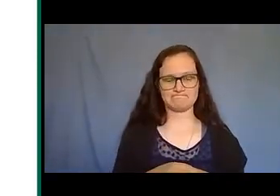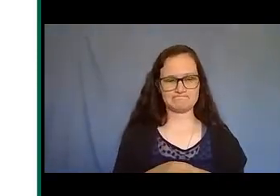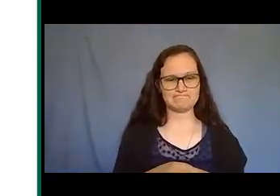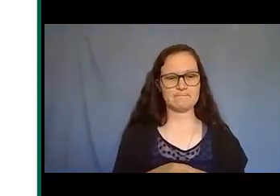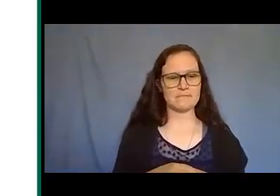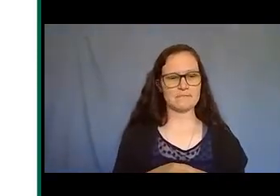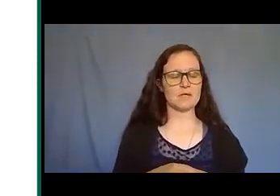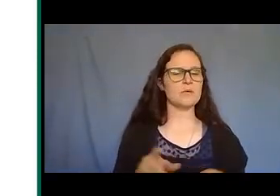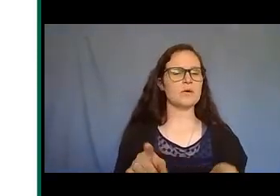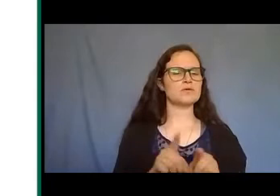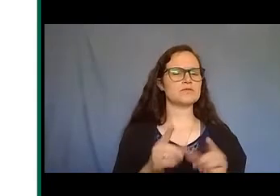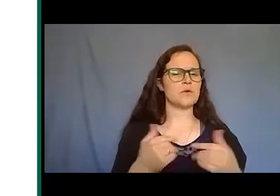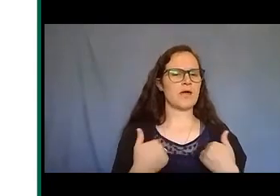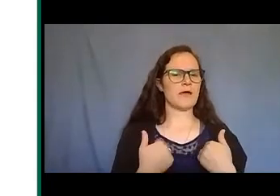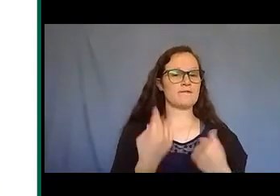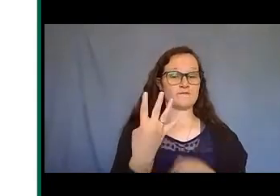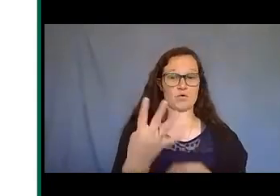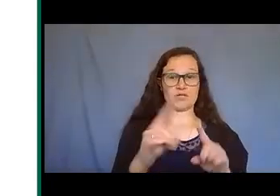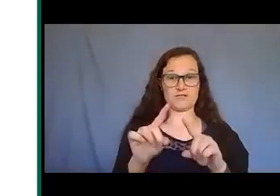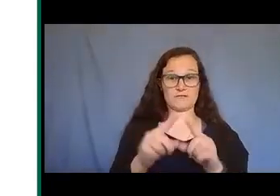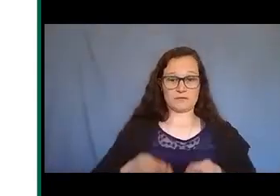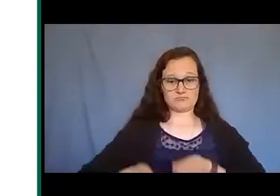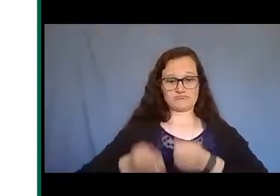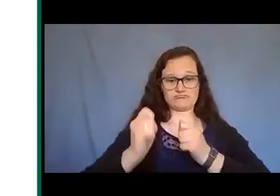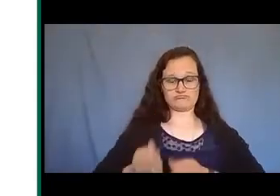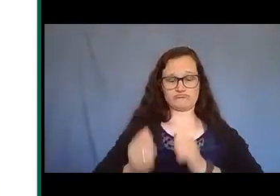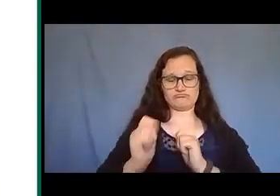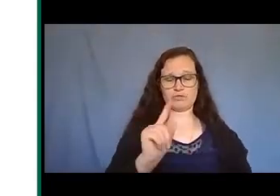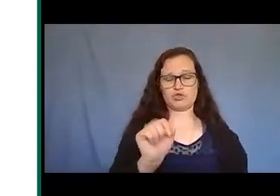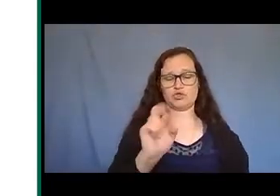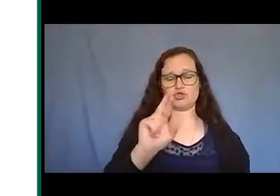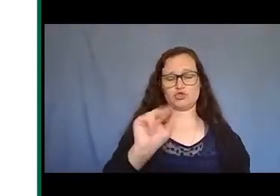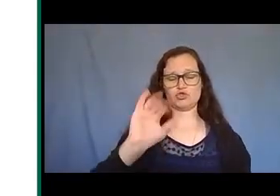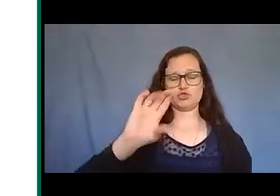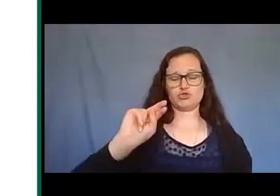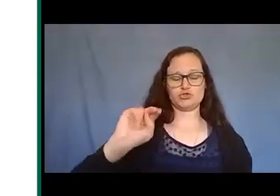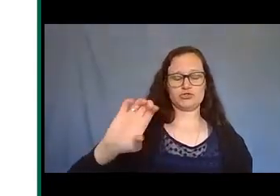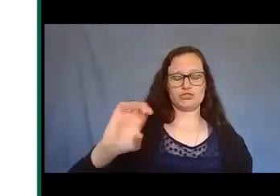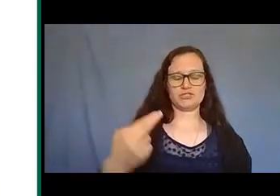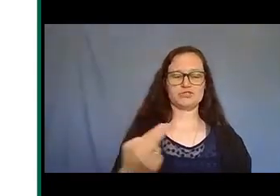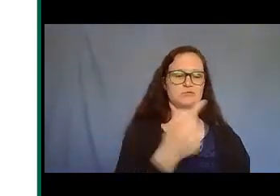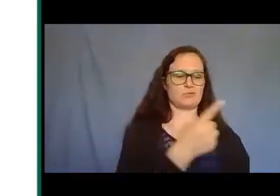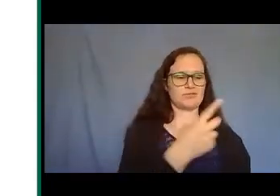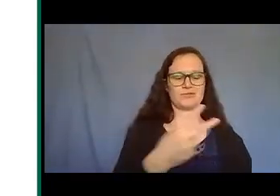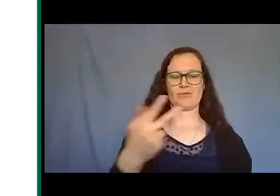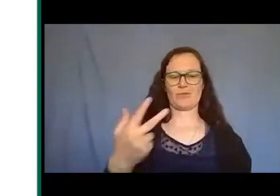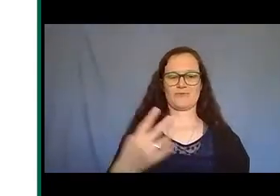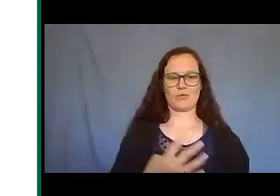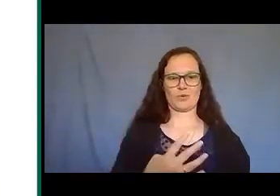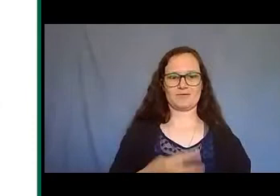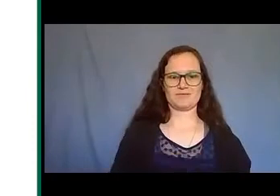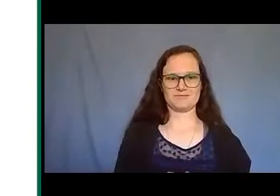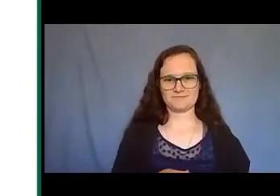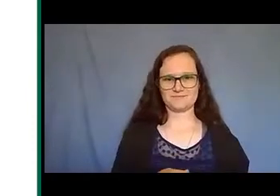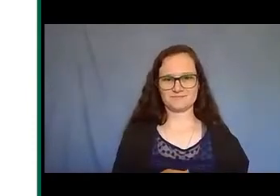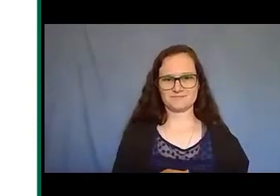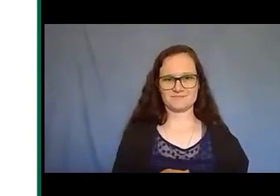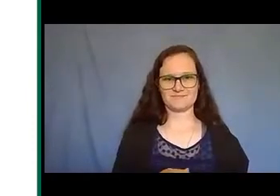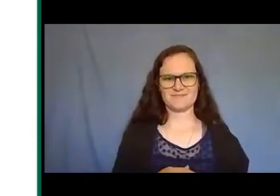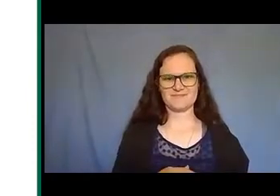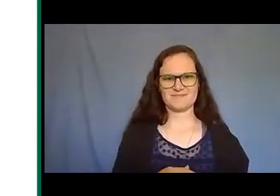of the 4 trenches that were dug, and they're labeled 1, 2, 3, and 4, kind of in a semicircle